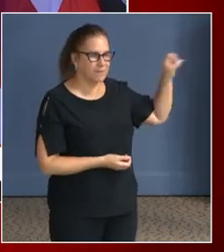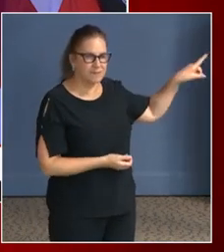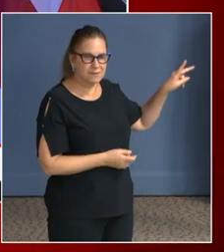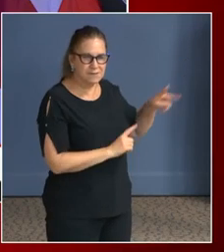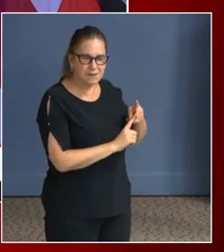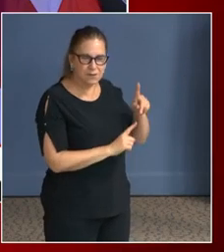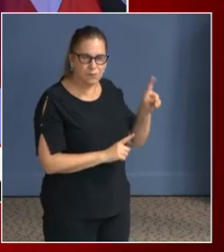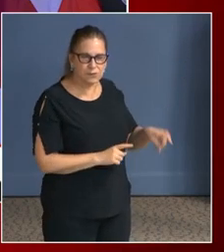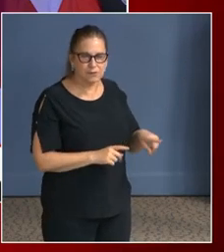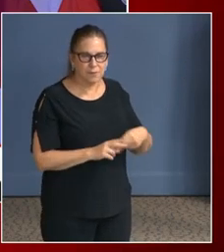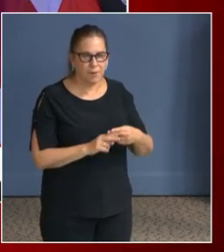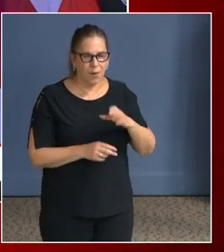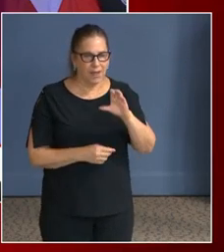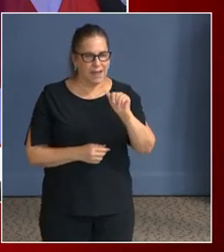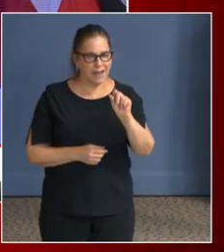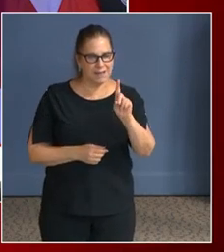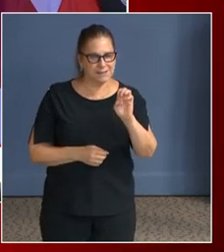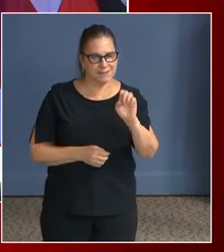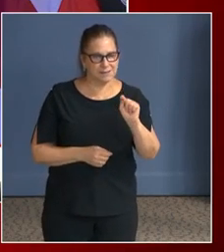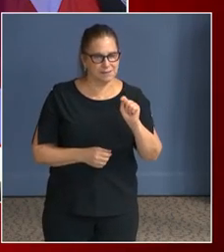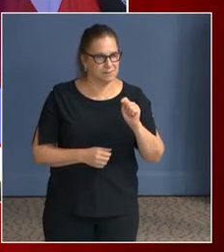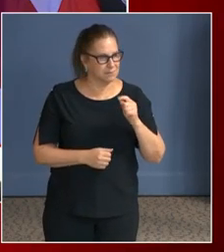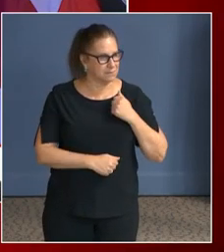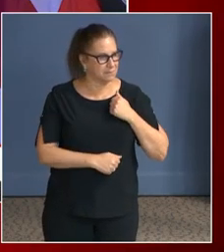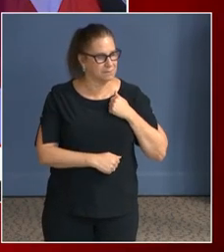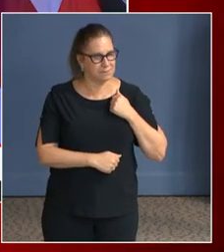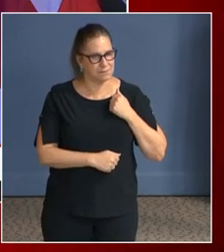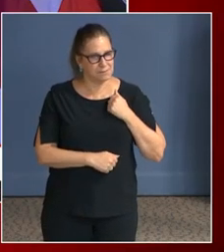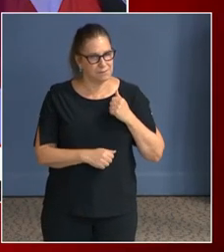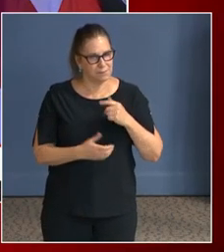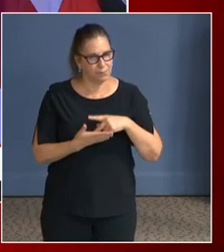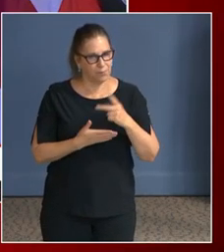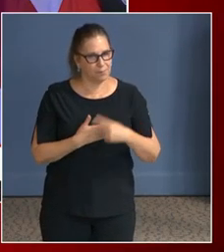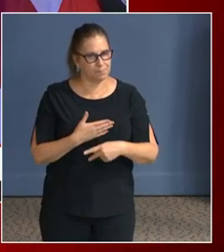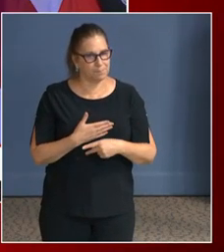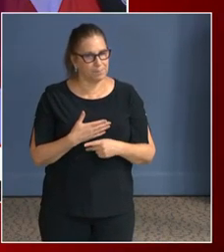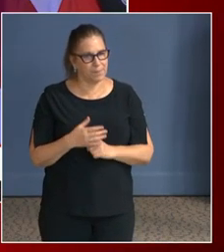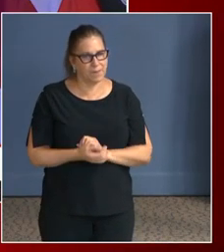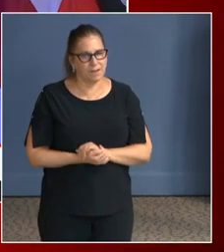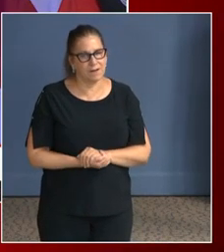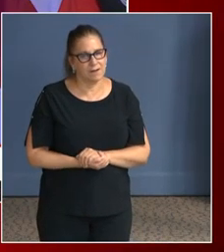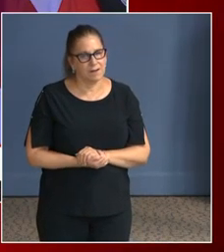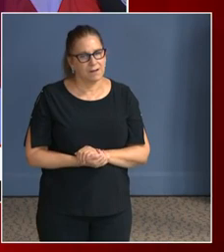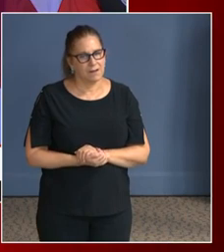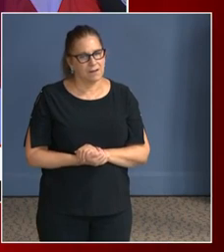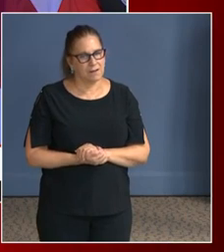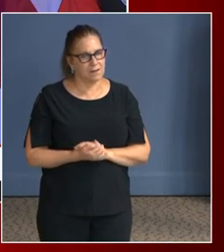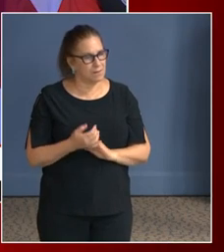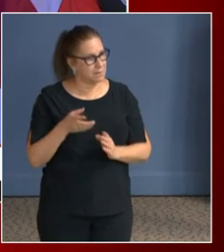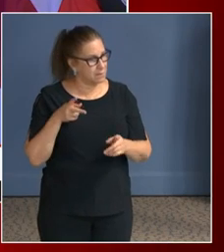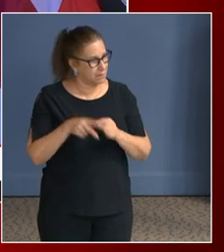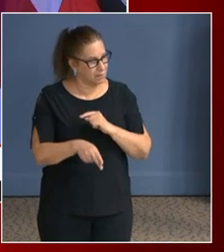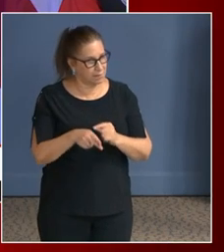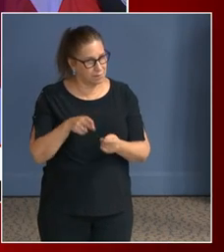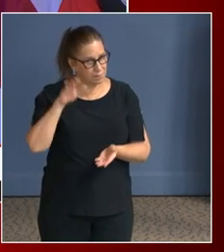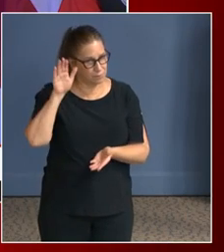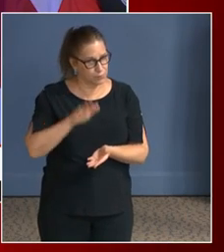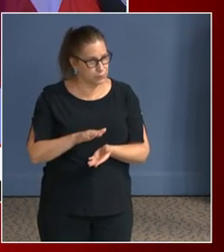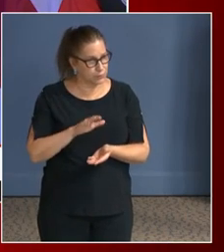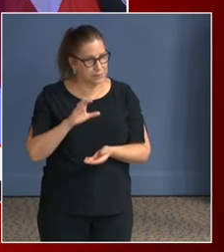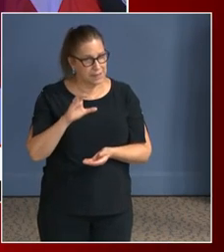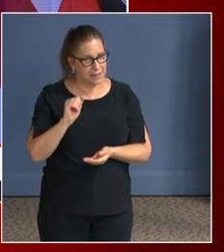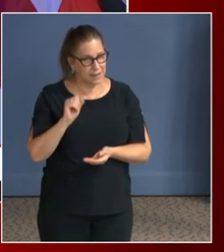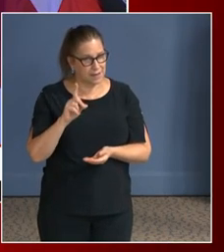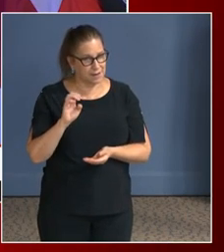about defunding or not funding it as much, and not. Can you talk about, and maybe Deputy Mayor Donahue can talk about just